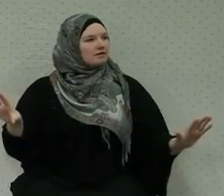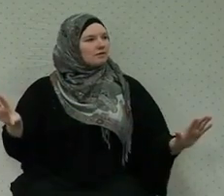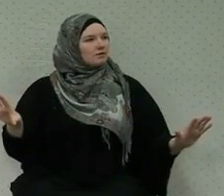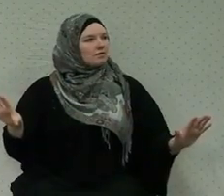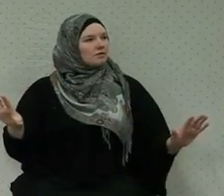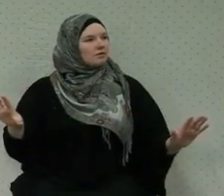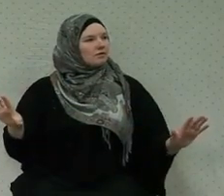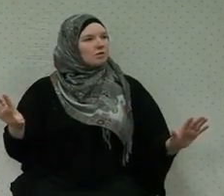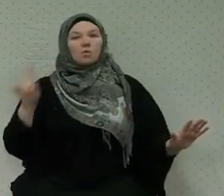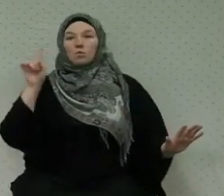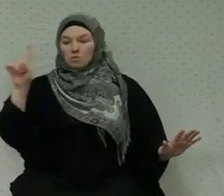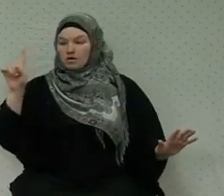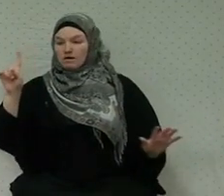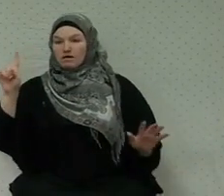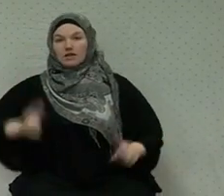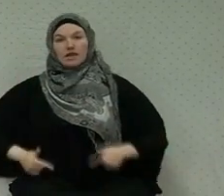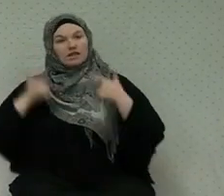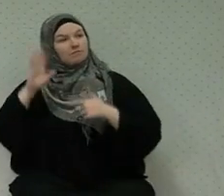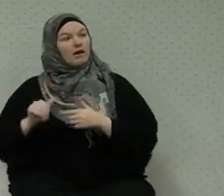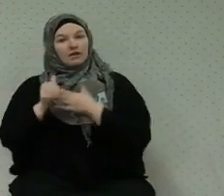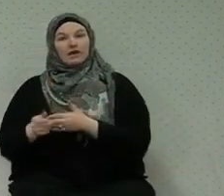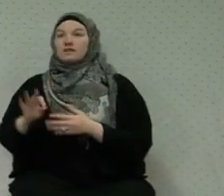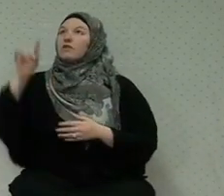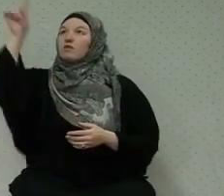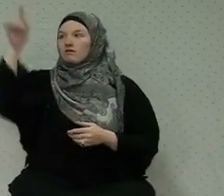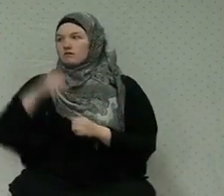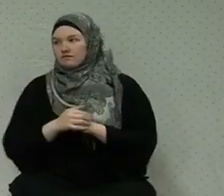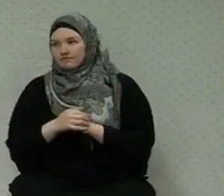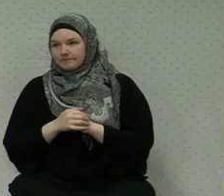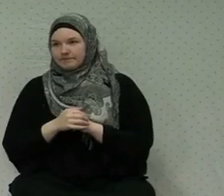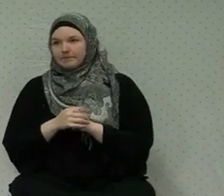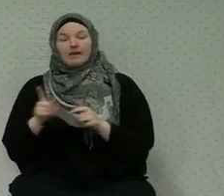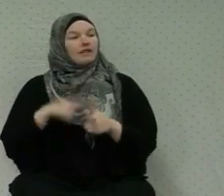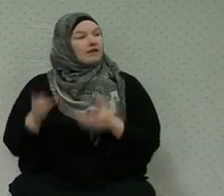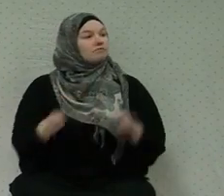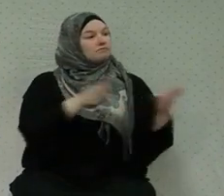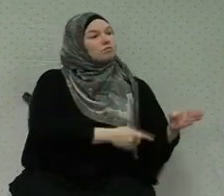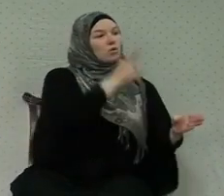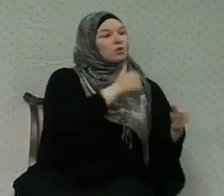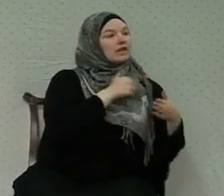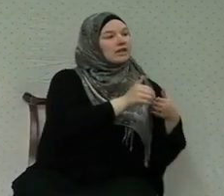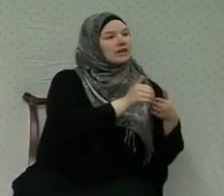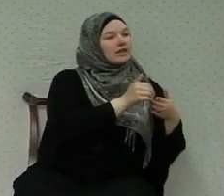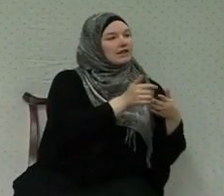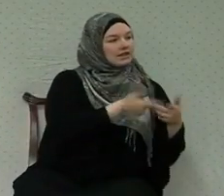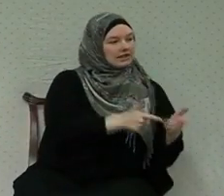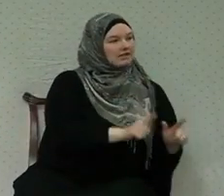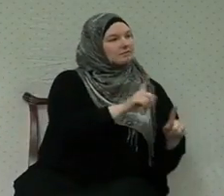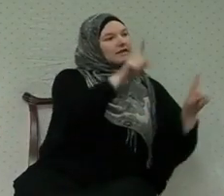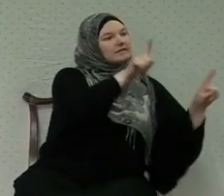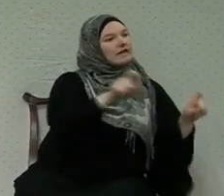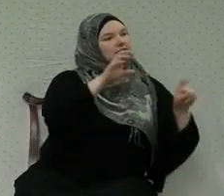that lives by the guidance of Allah, and one that lives by trial and error.